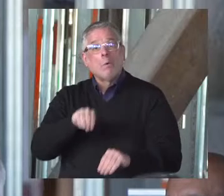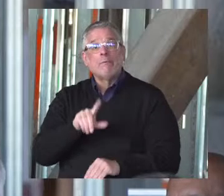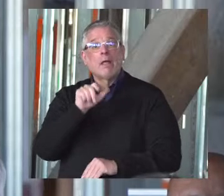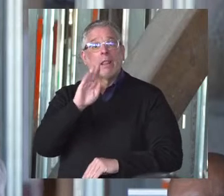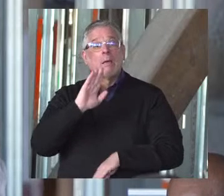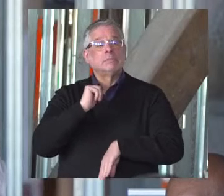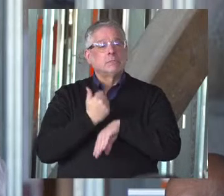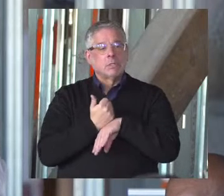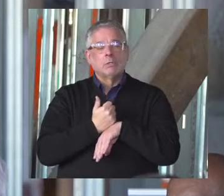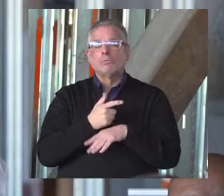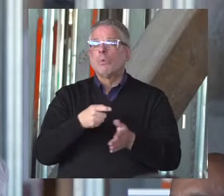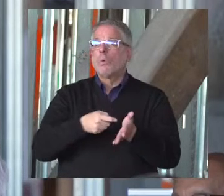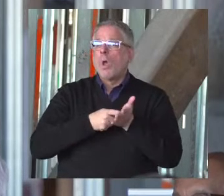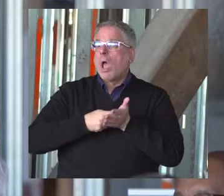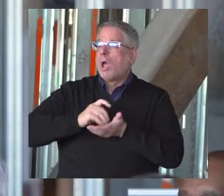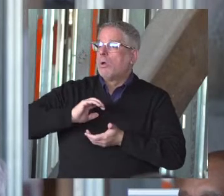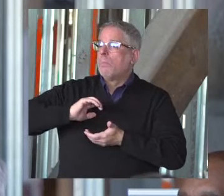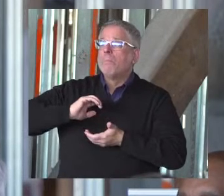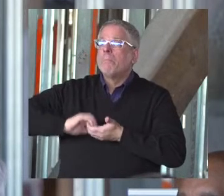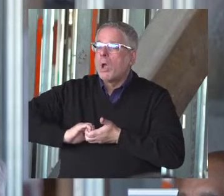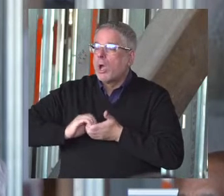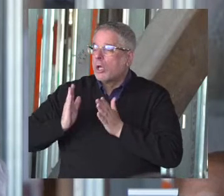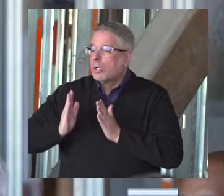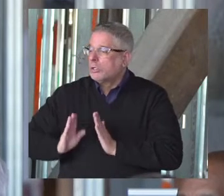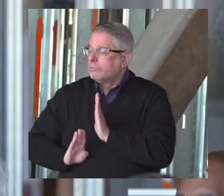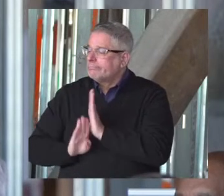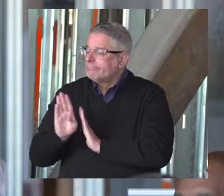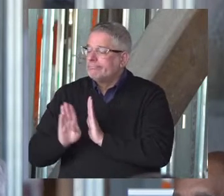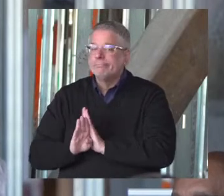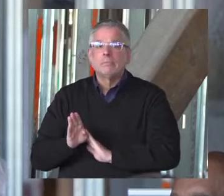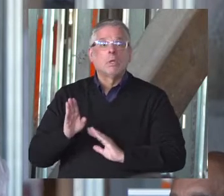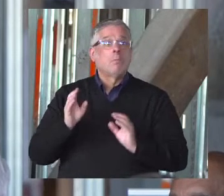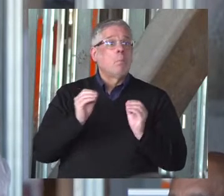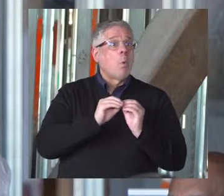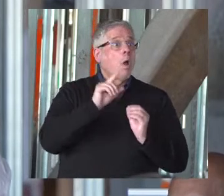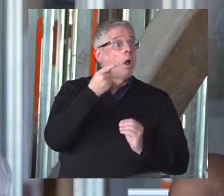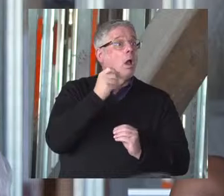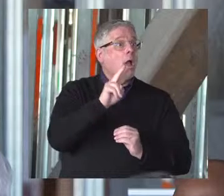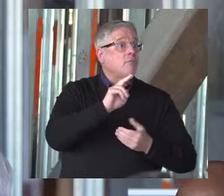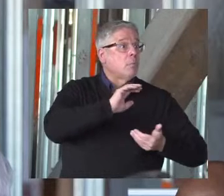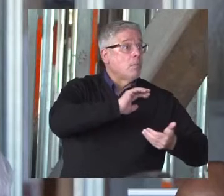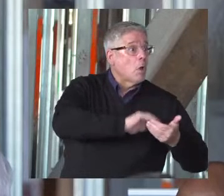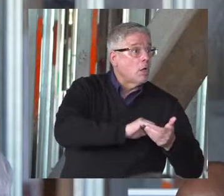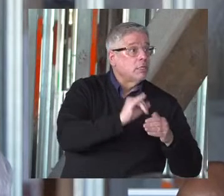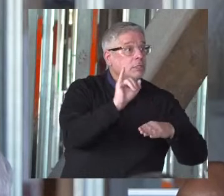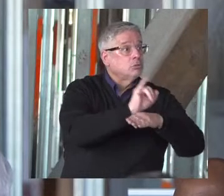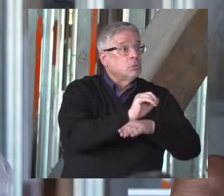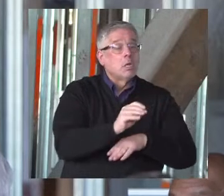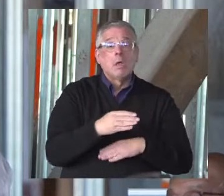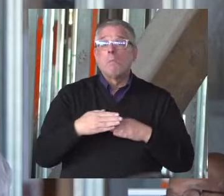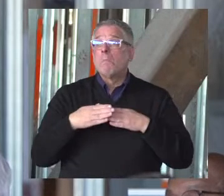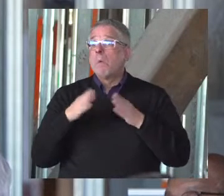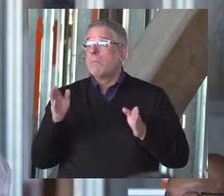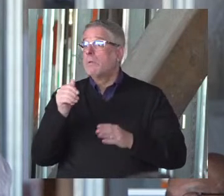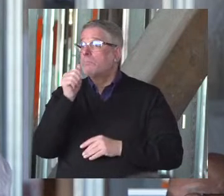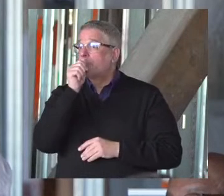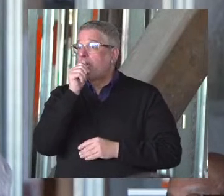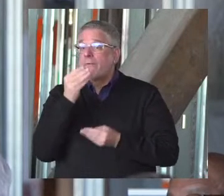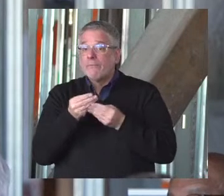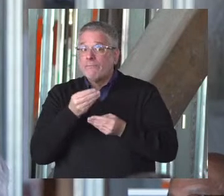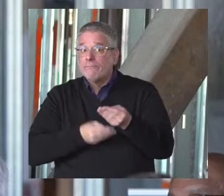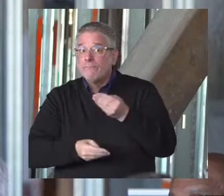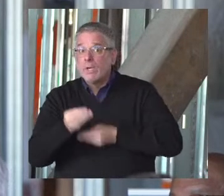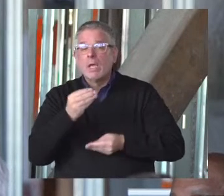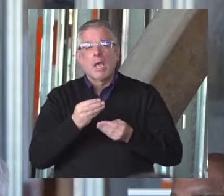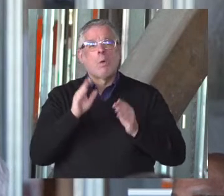The work requires building partnerships, furthering partnerships with government, industry, public and private philanthropy in this wonderful